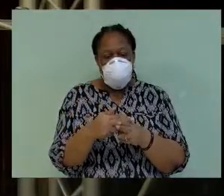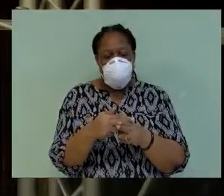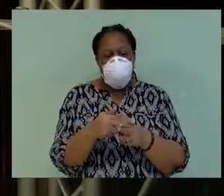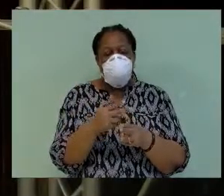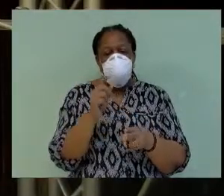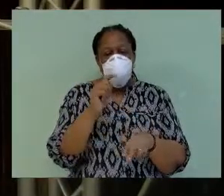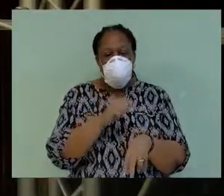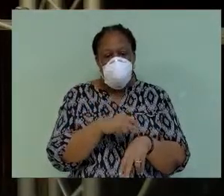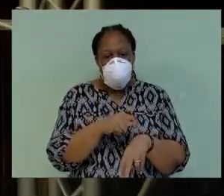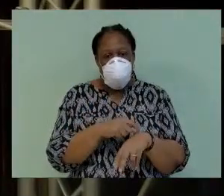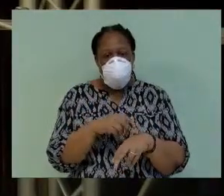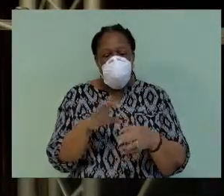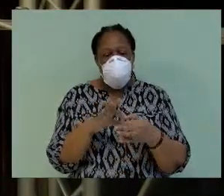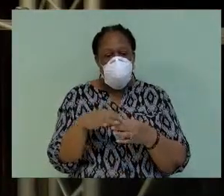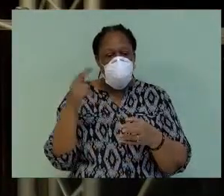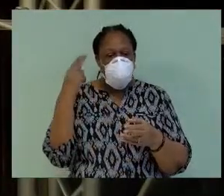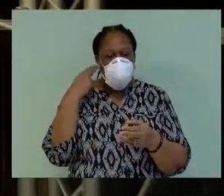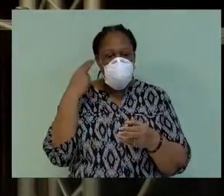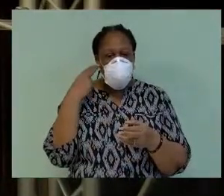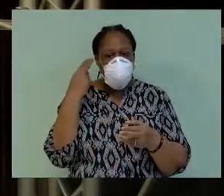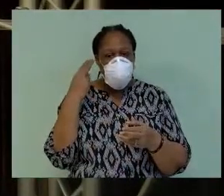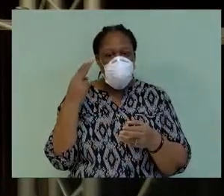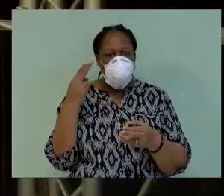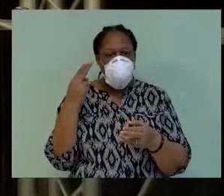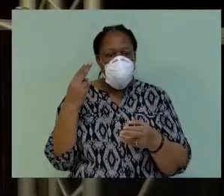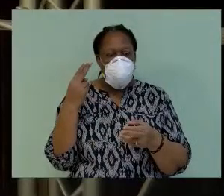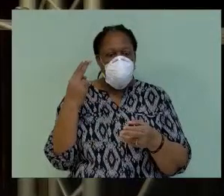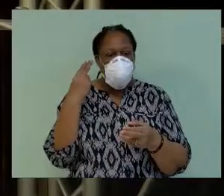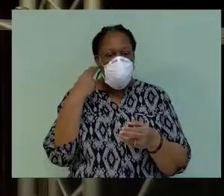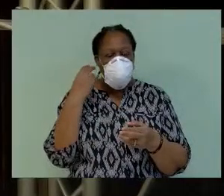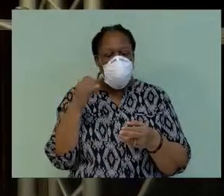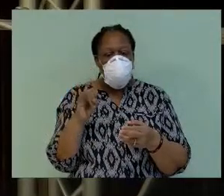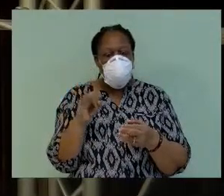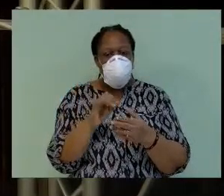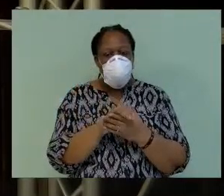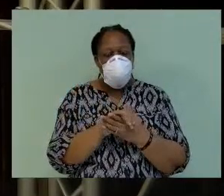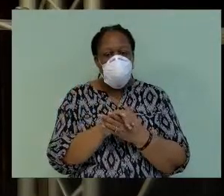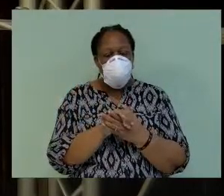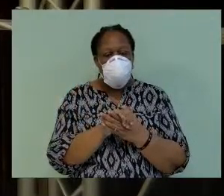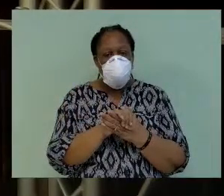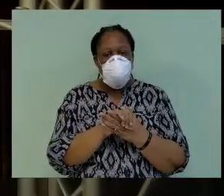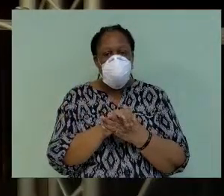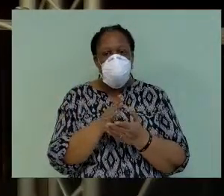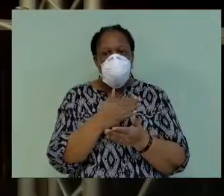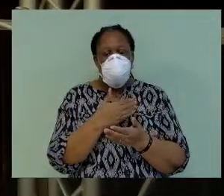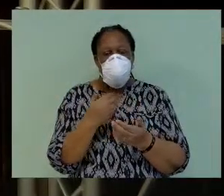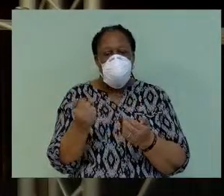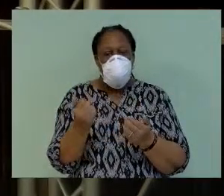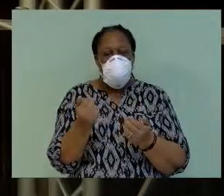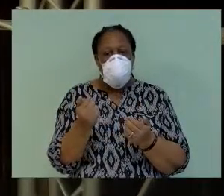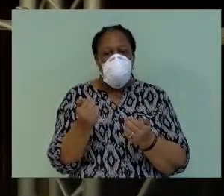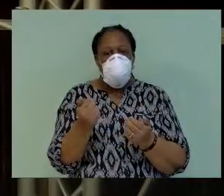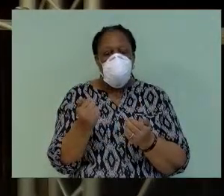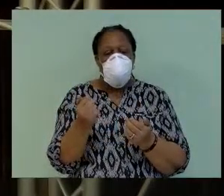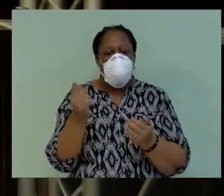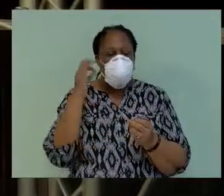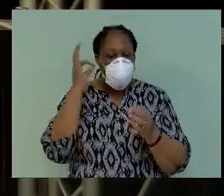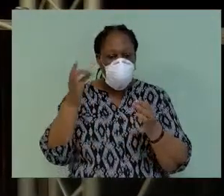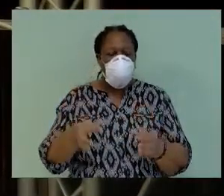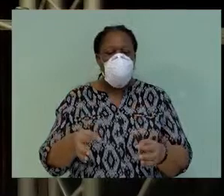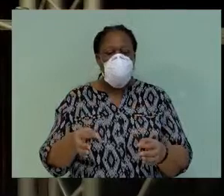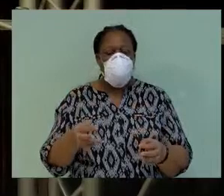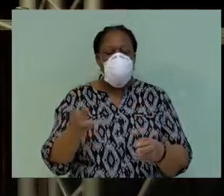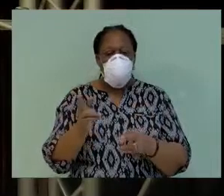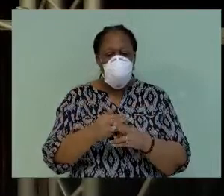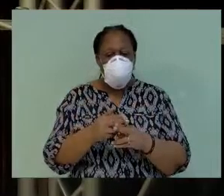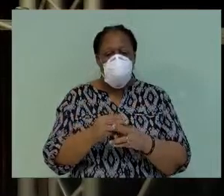time and date of hearing. The court office will acknowledge receipt of all emails as soon as possible.